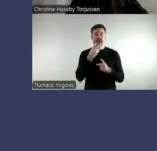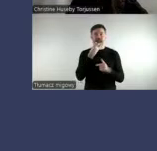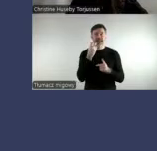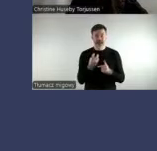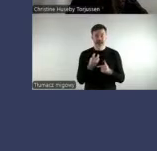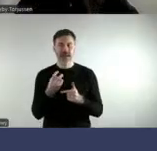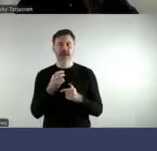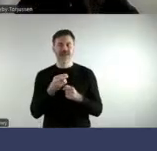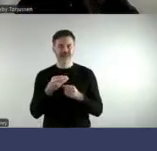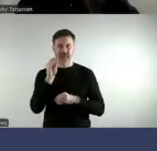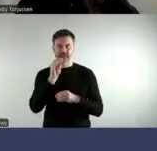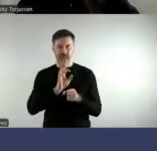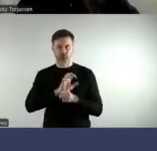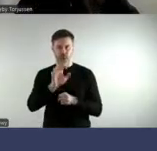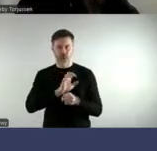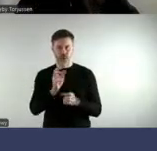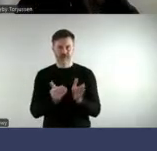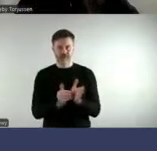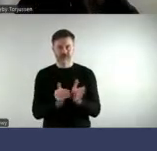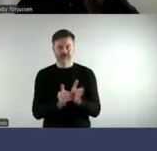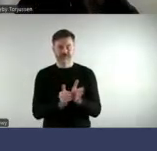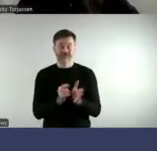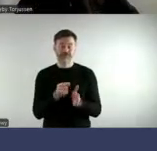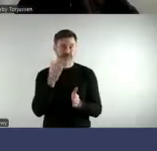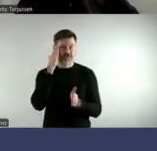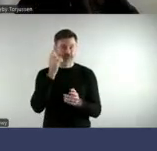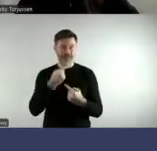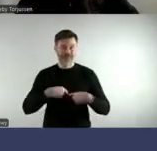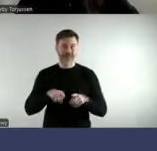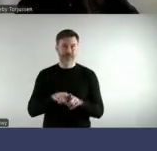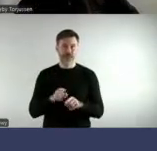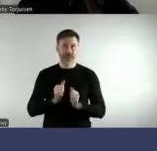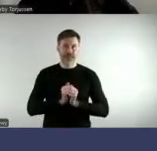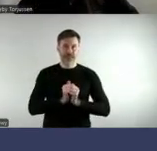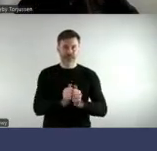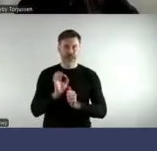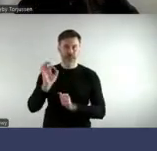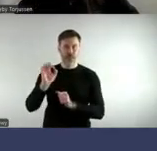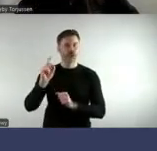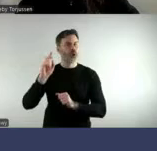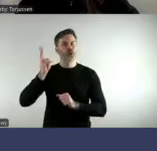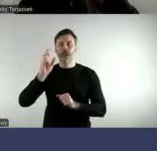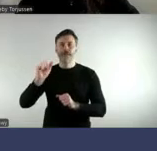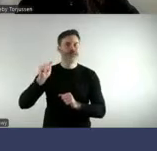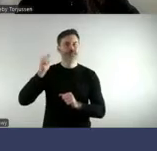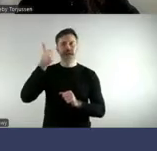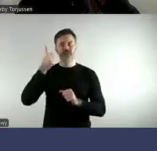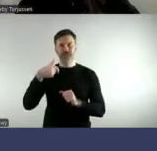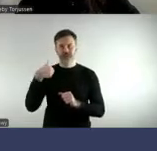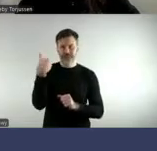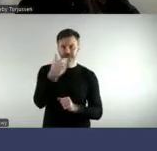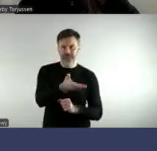prioritize who should be prioritized on fuel and where to get it in a situation with lack of resources.